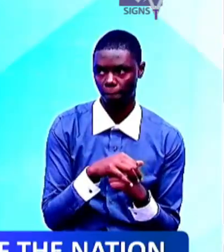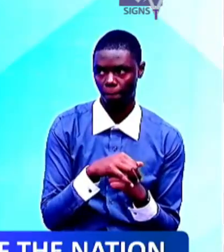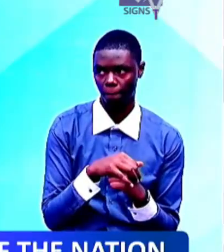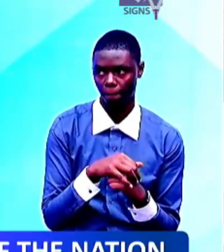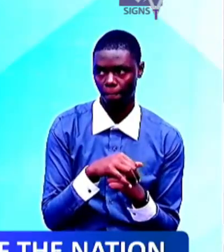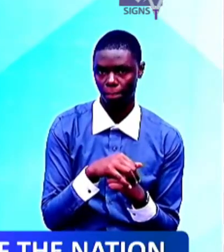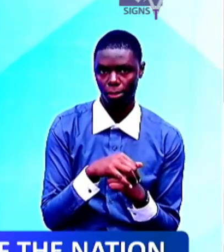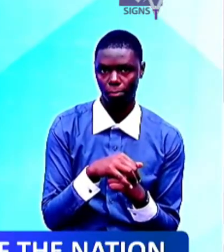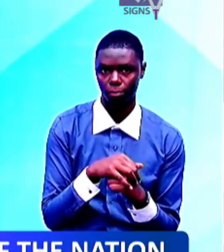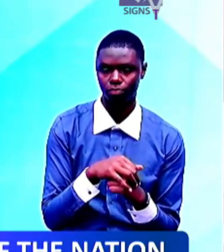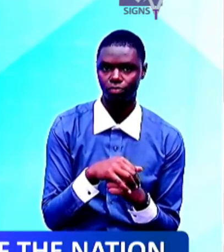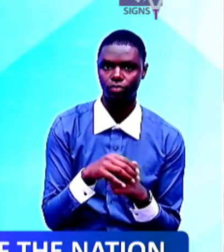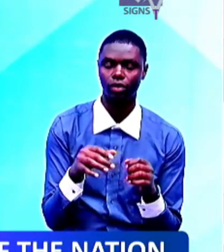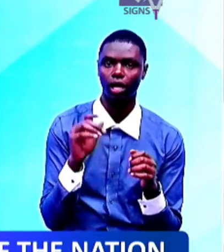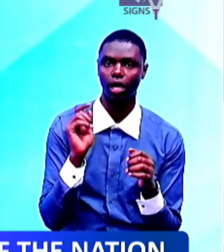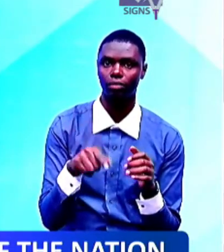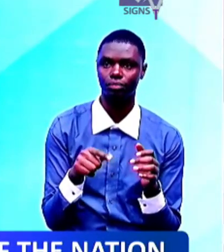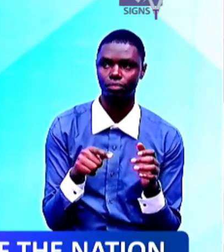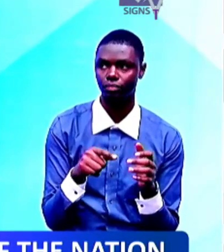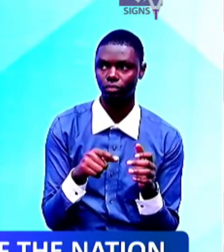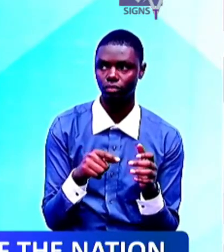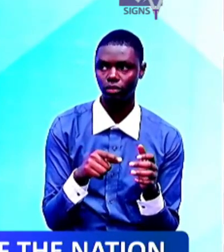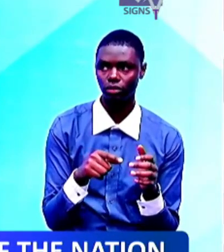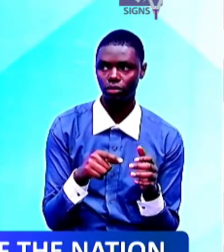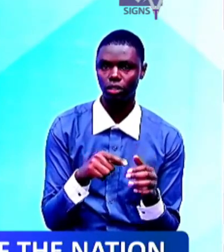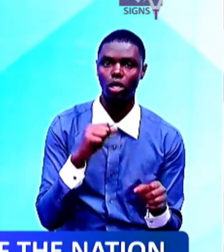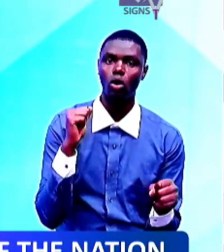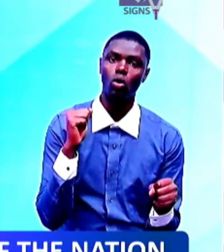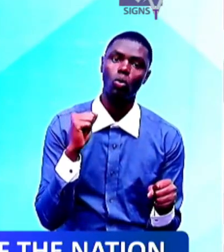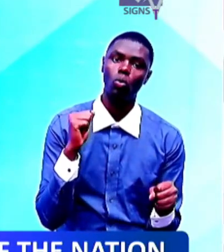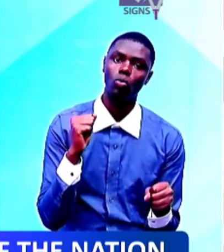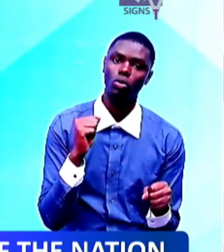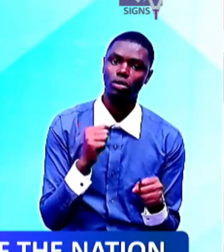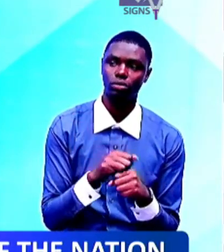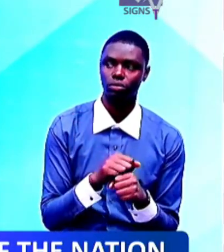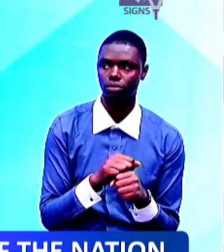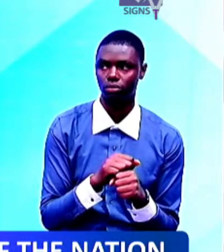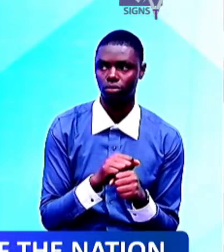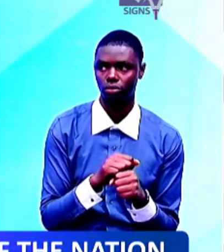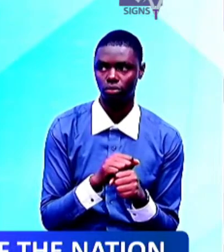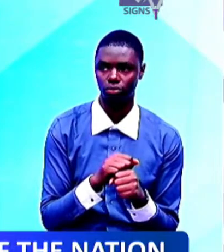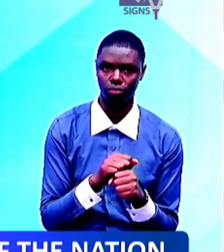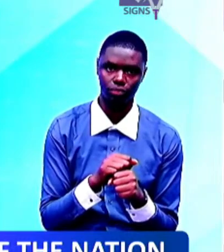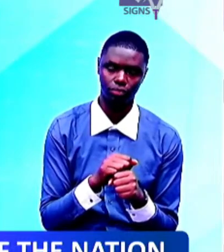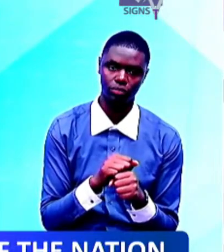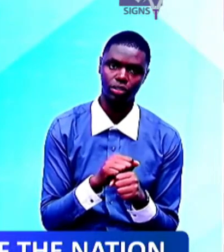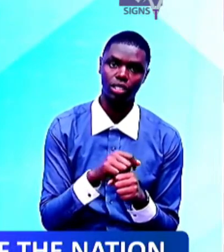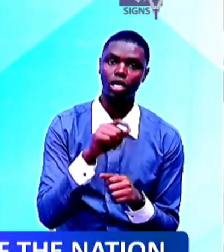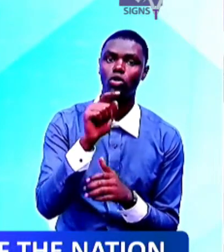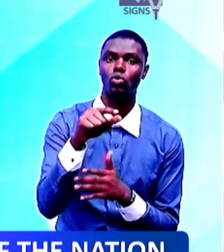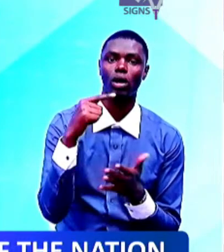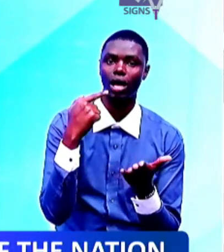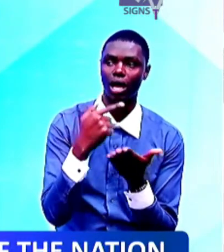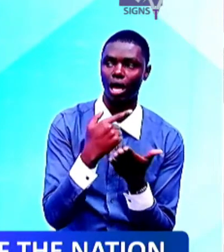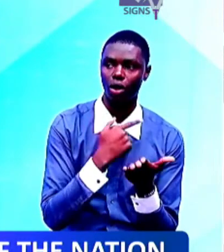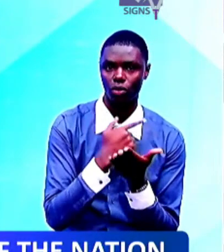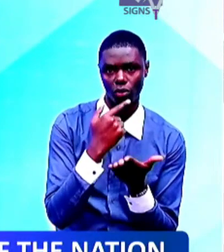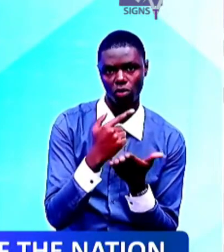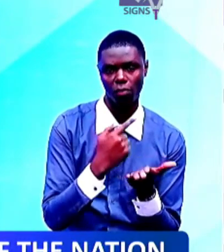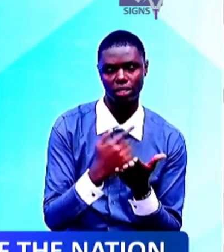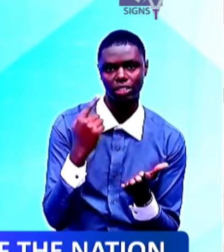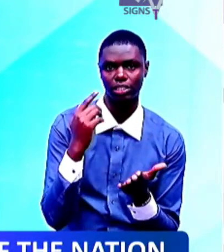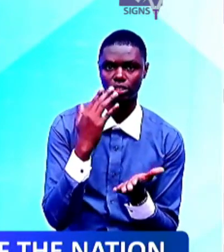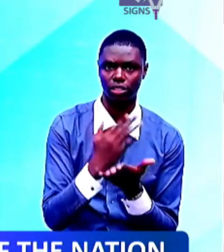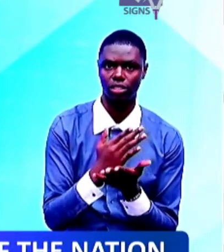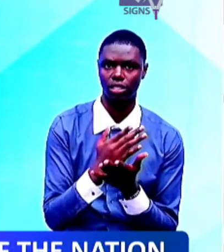was insisting that we must get inside. Because we cannot be able to do it. Because we must get inside. And your argument has been as well, Oyola, that